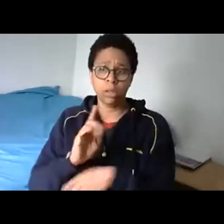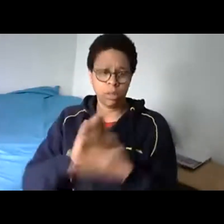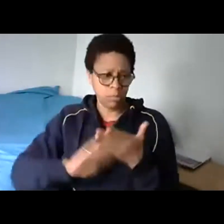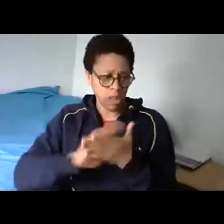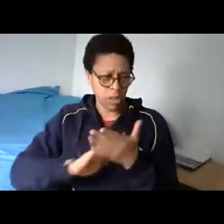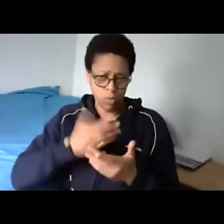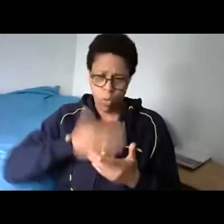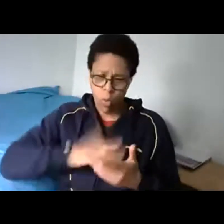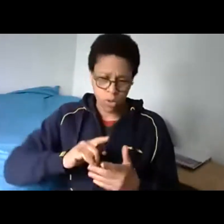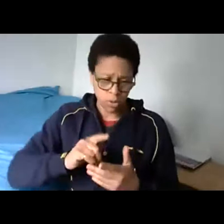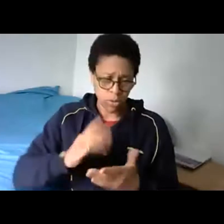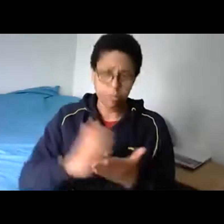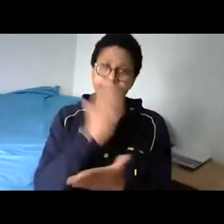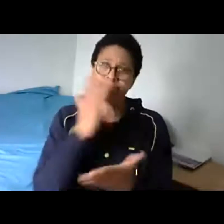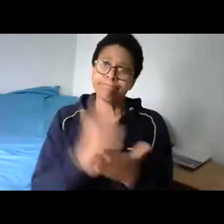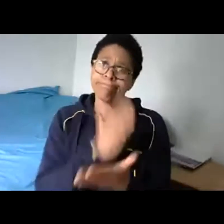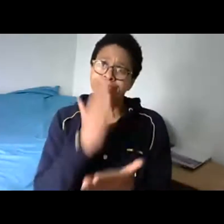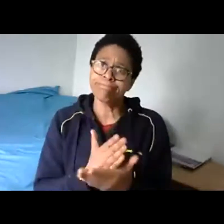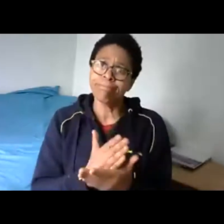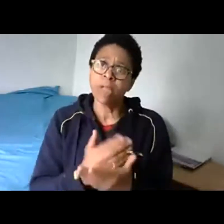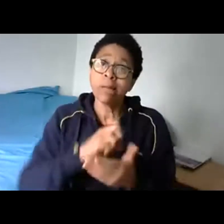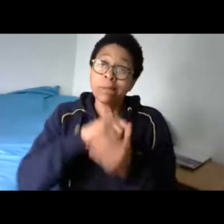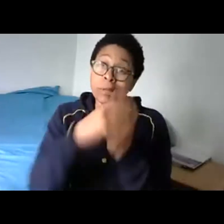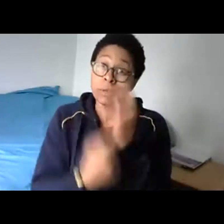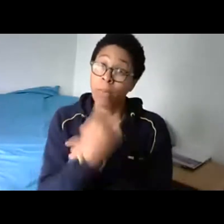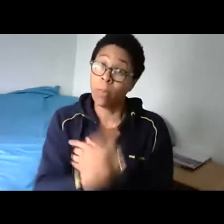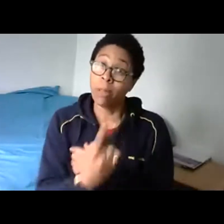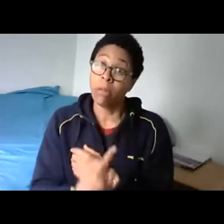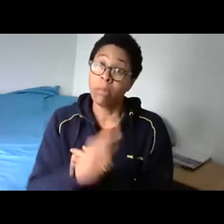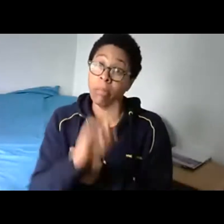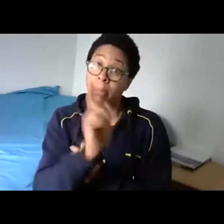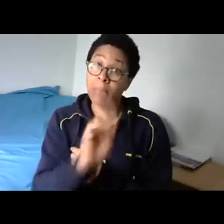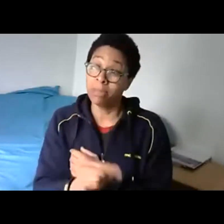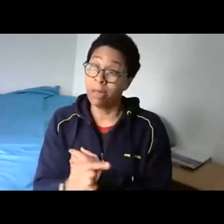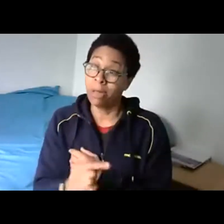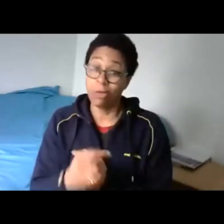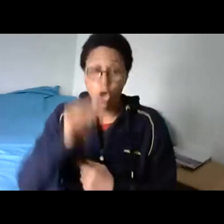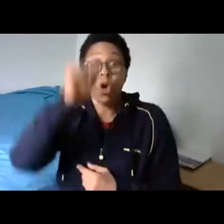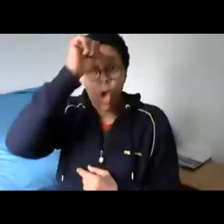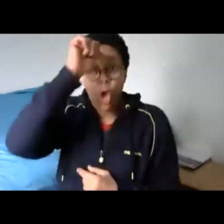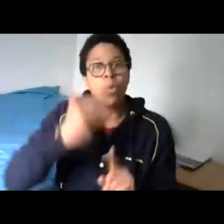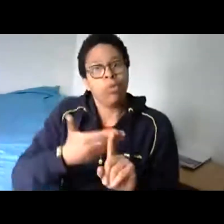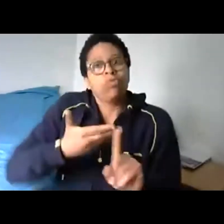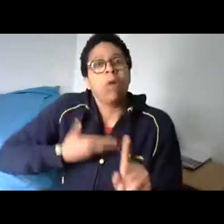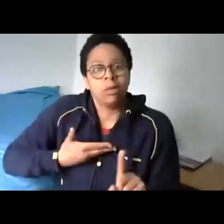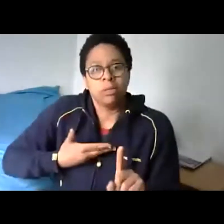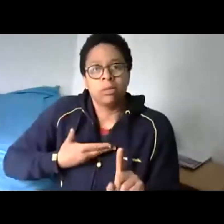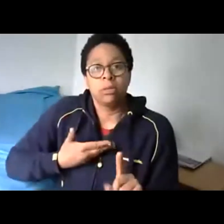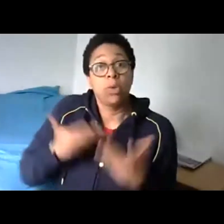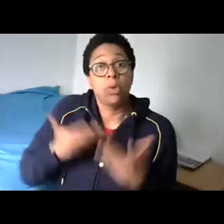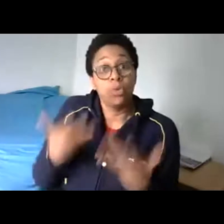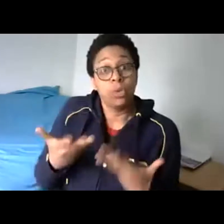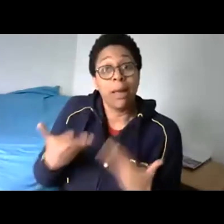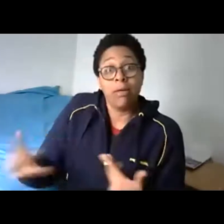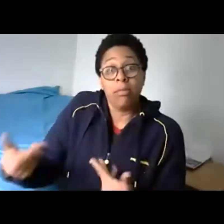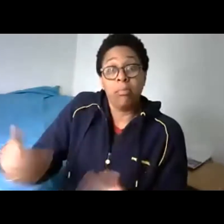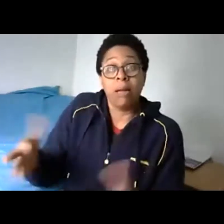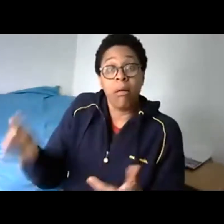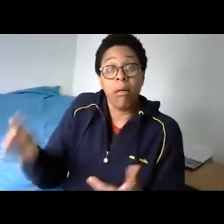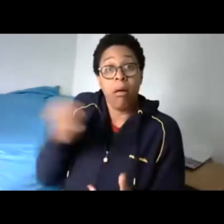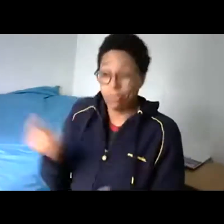know their rights. So today I was asked to talk about the CARE Act